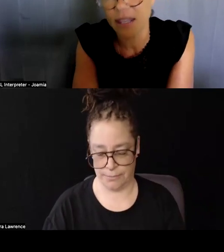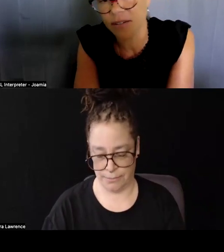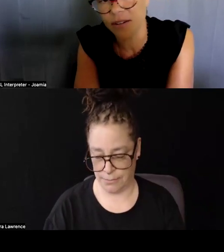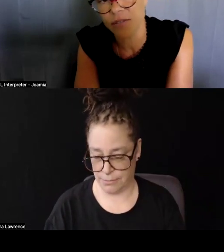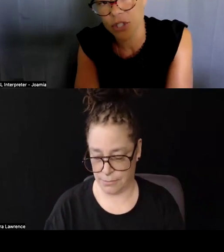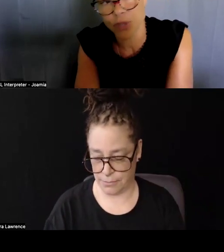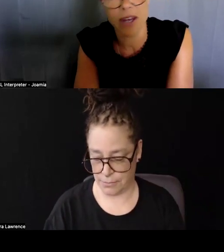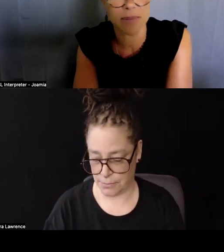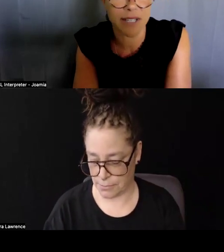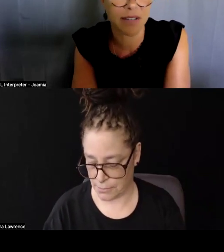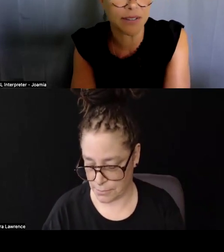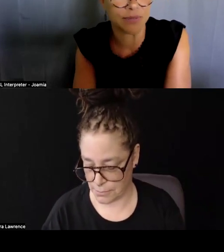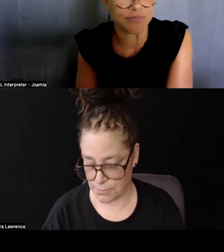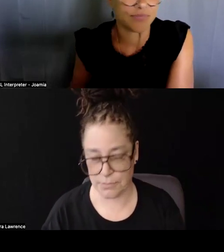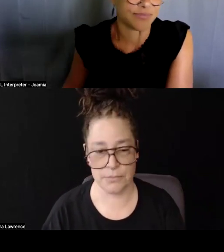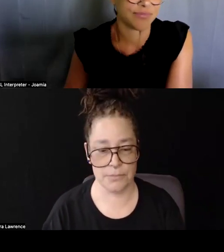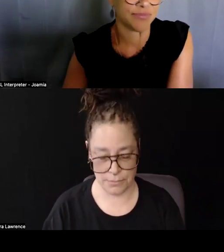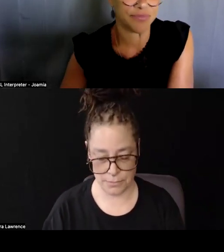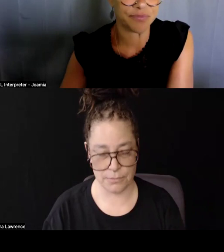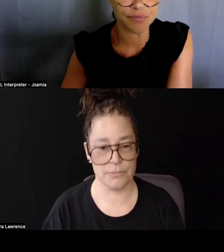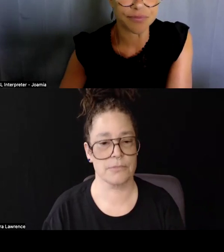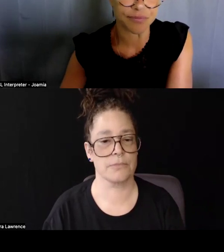that in the dramatic play.